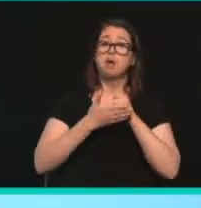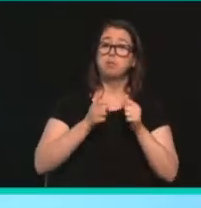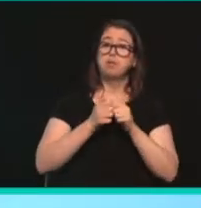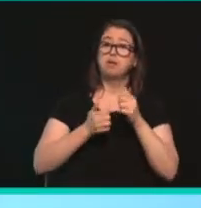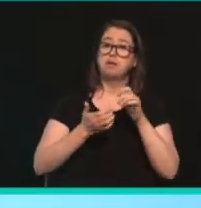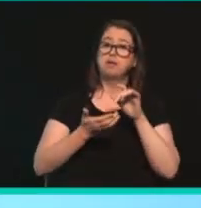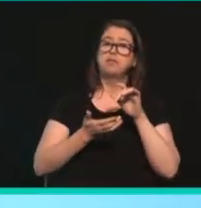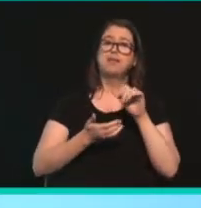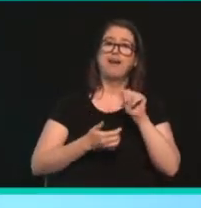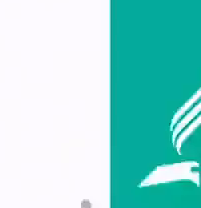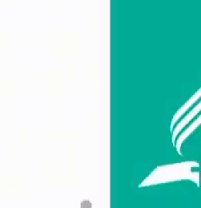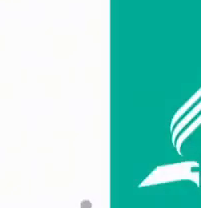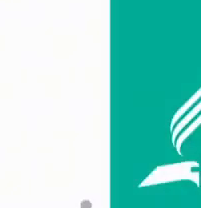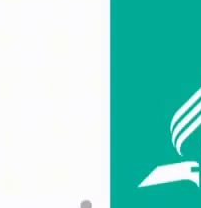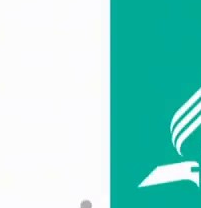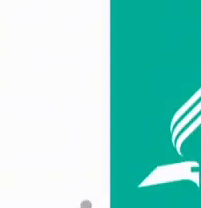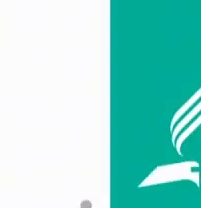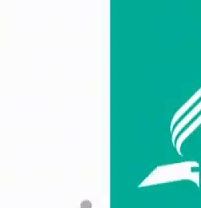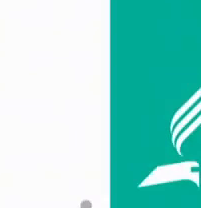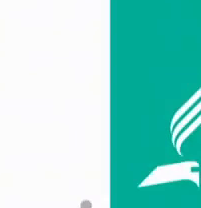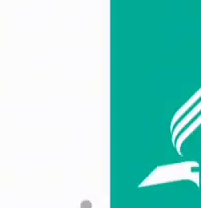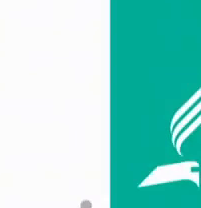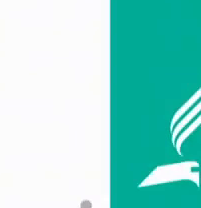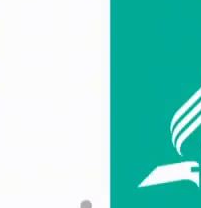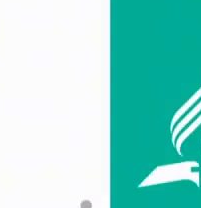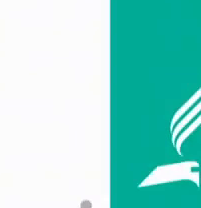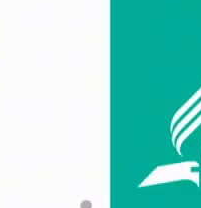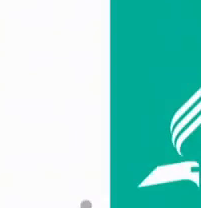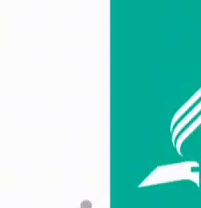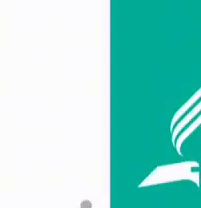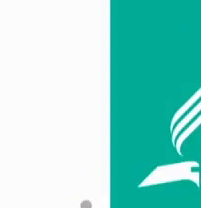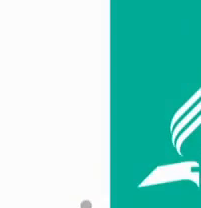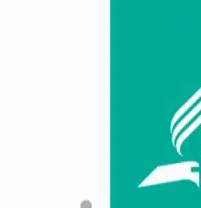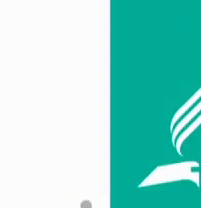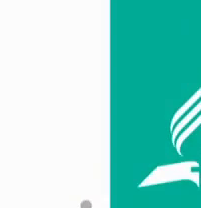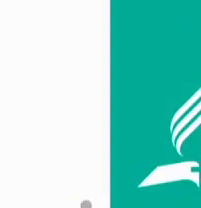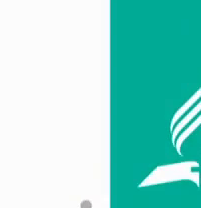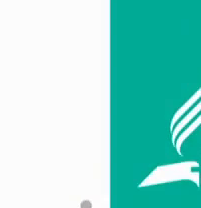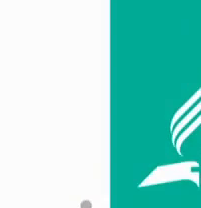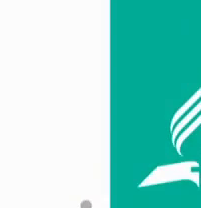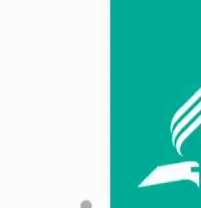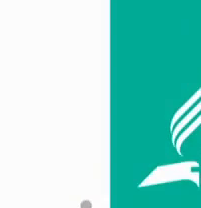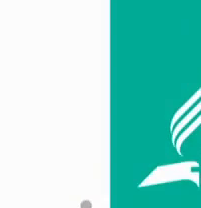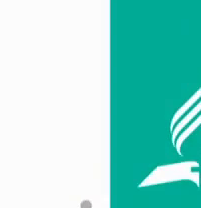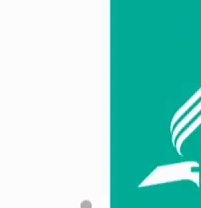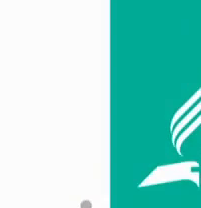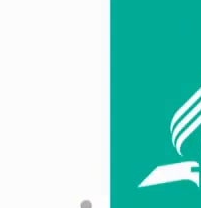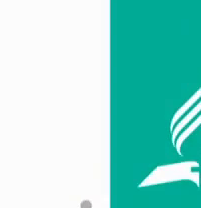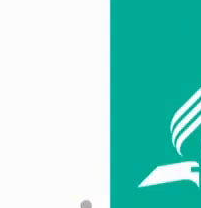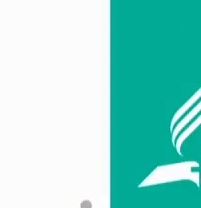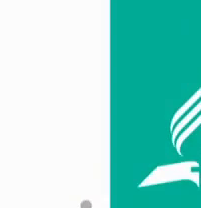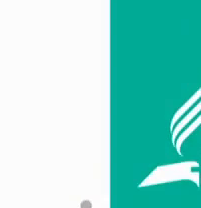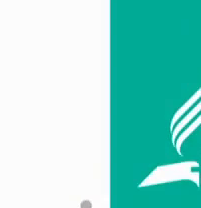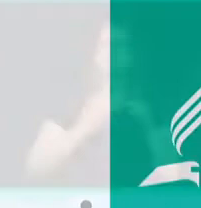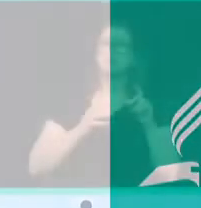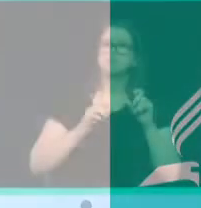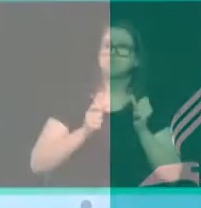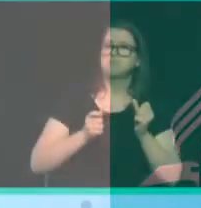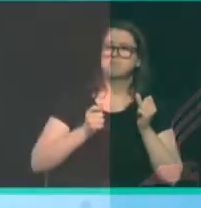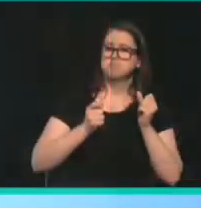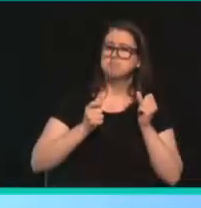through wearables, also through different programs, initiatives, and partner engagement as